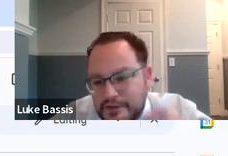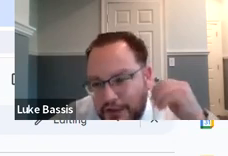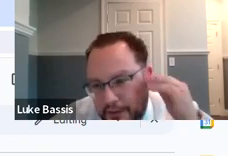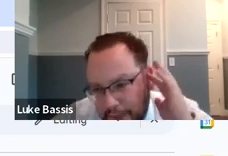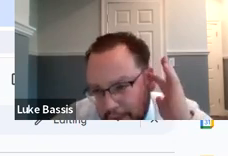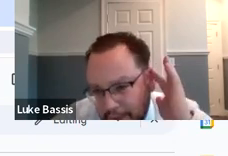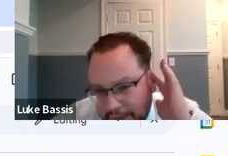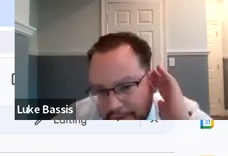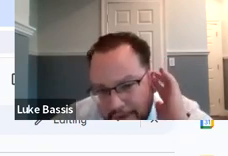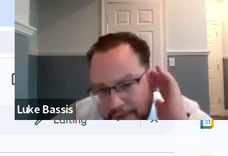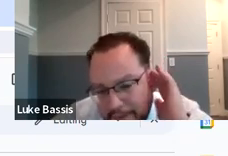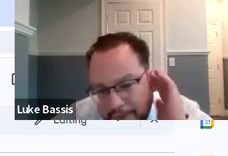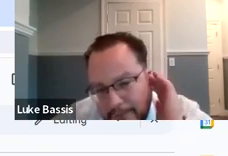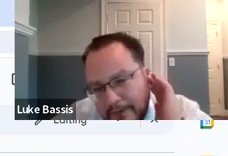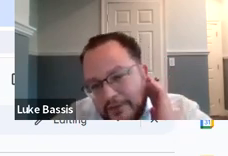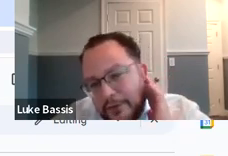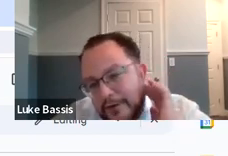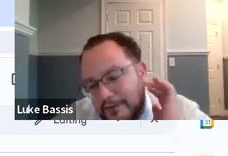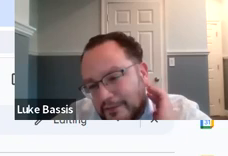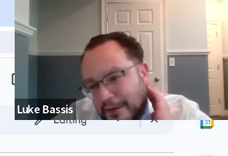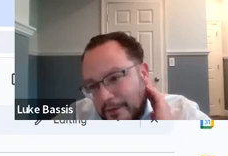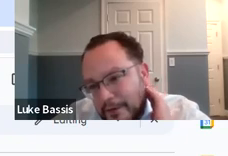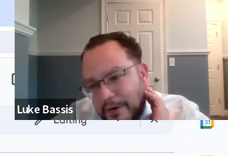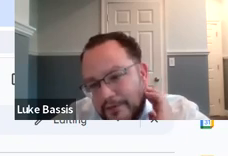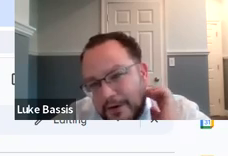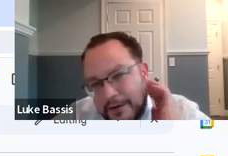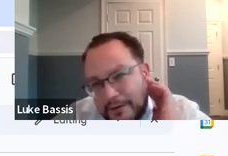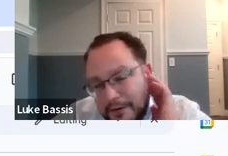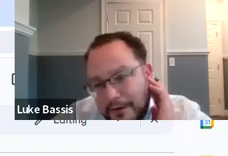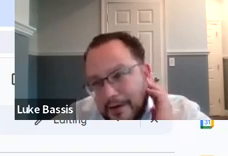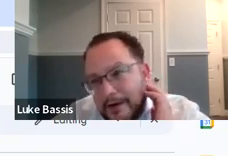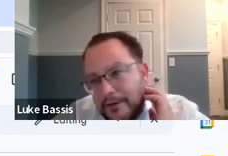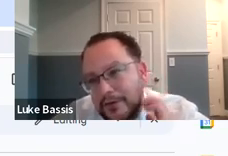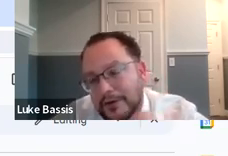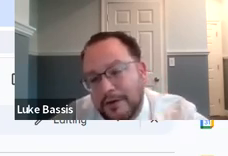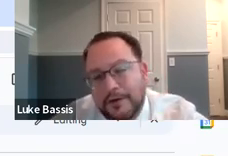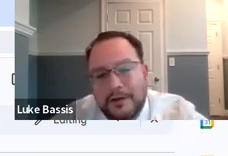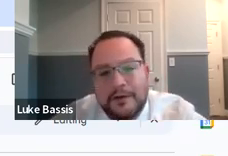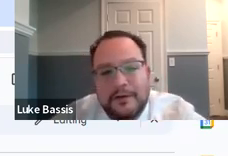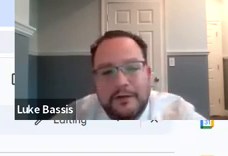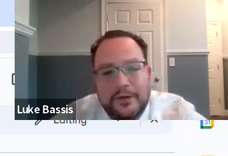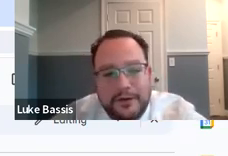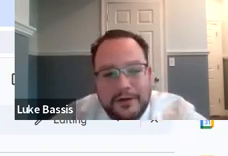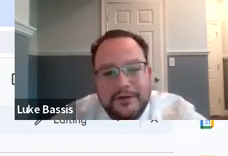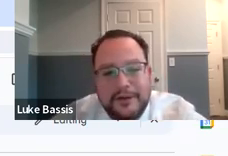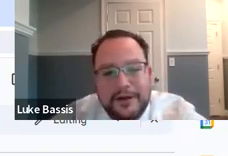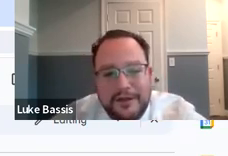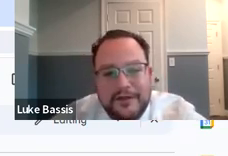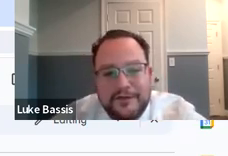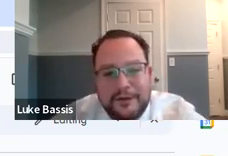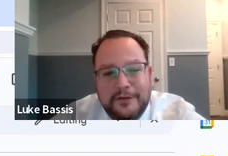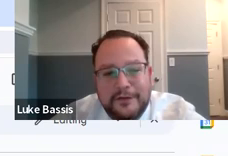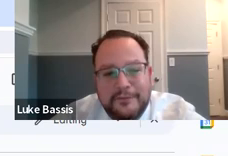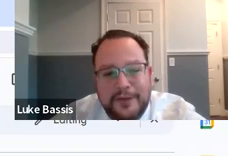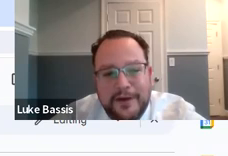I probably have shared it with all of you guys already, the Minnesota sustainability website, and you can click on the link.